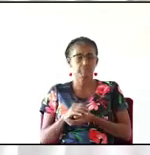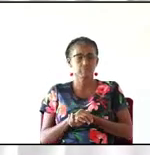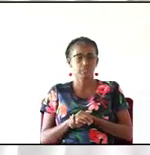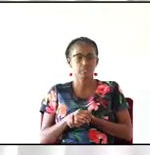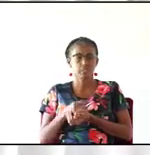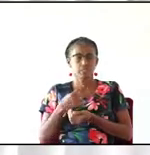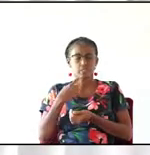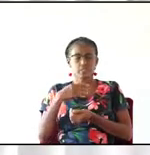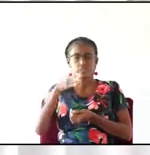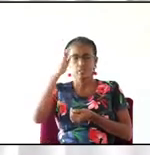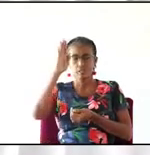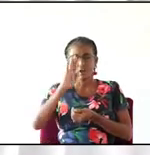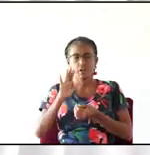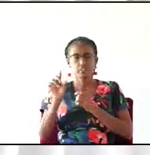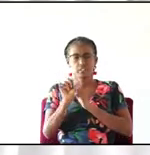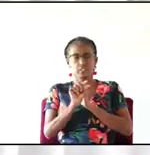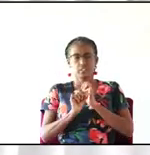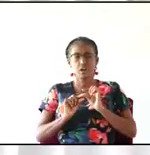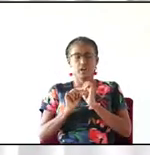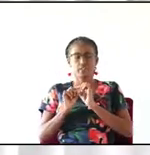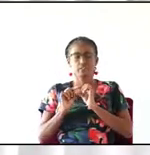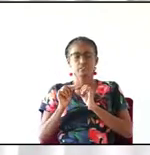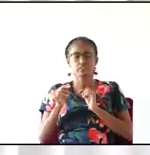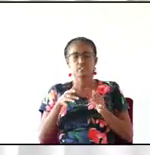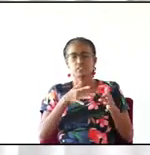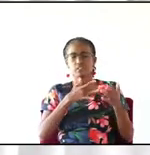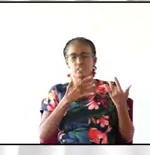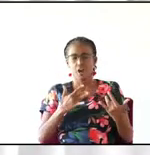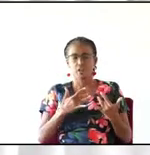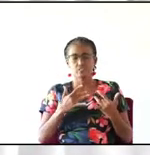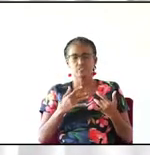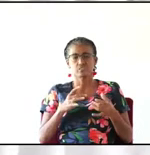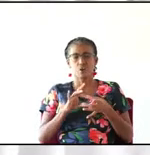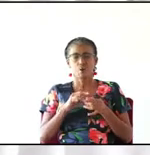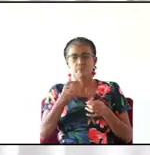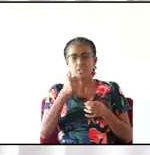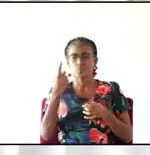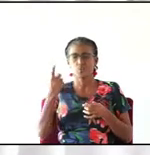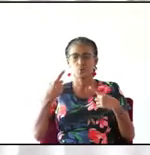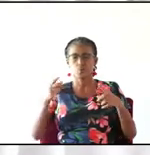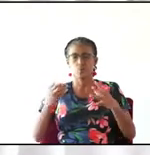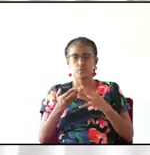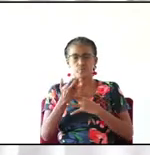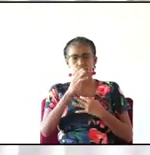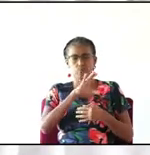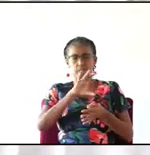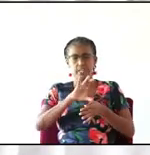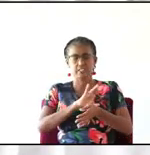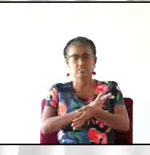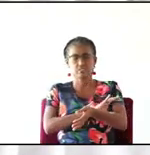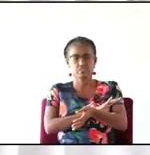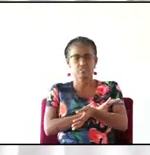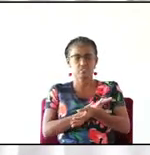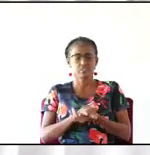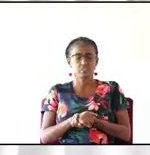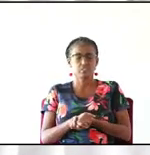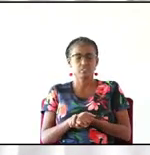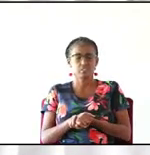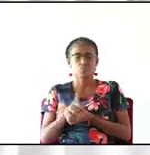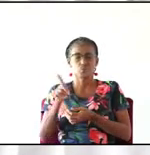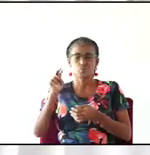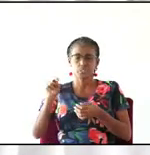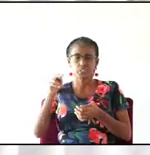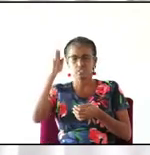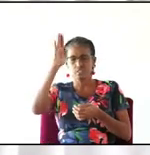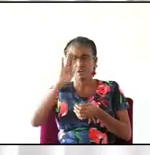guard the hearts of those who are going through any form of cancer. Because at that time, more than anything else, we need God to guard our hearts,